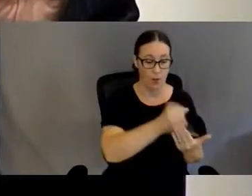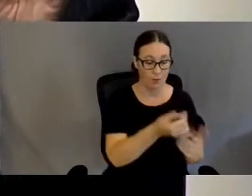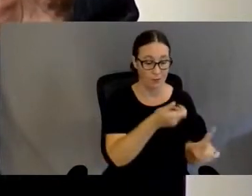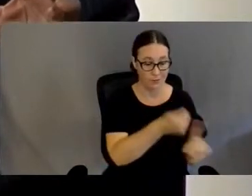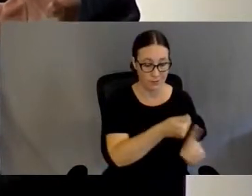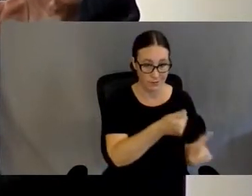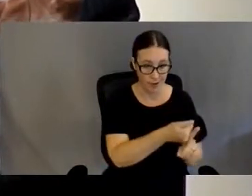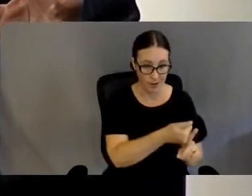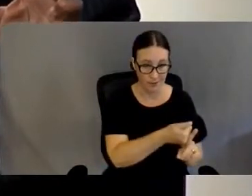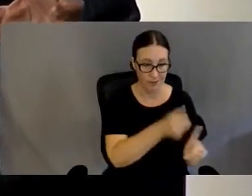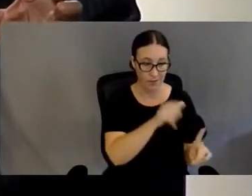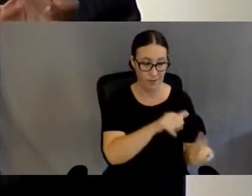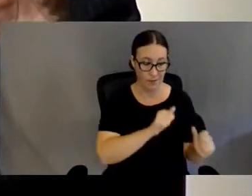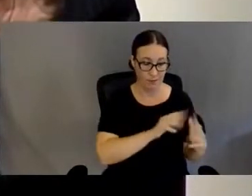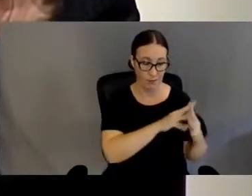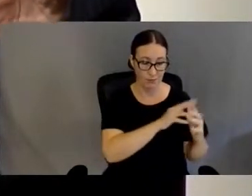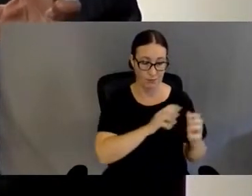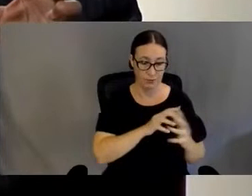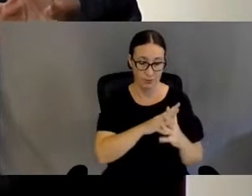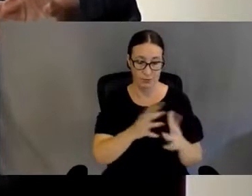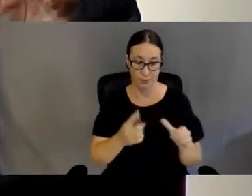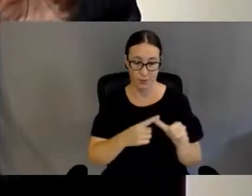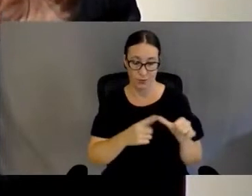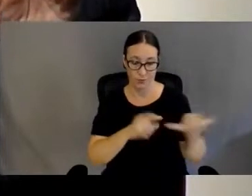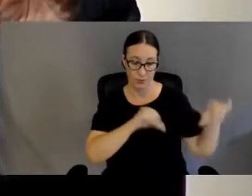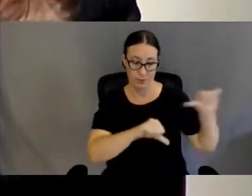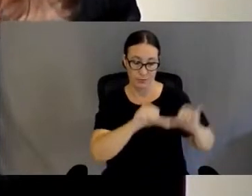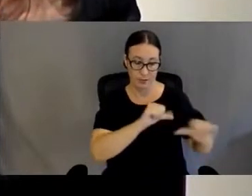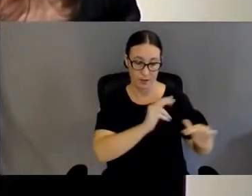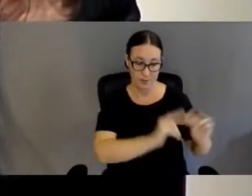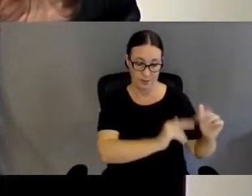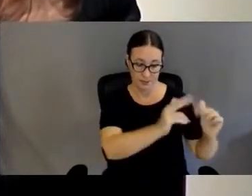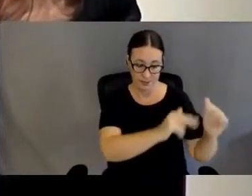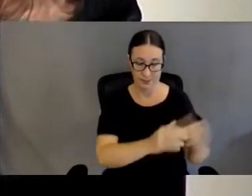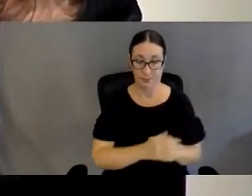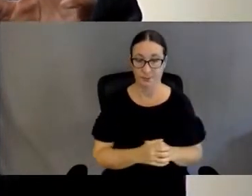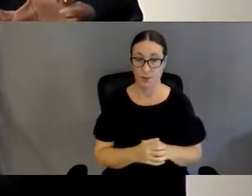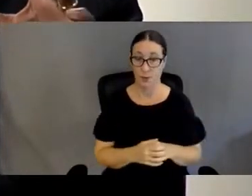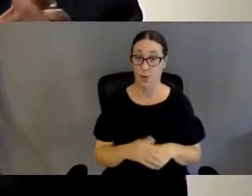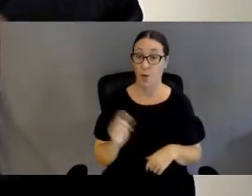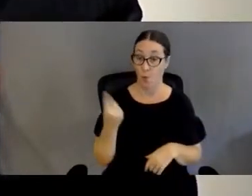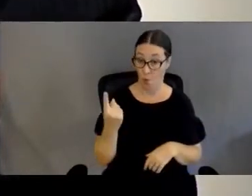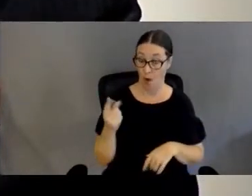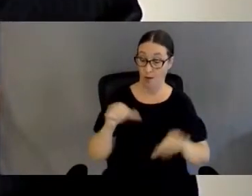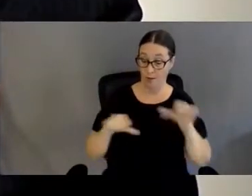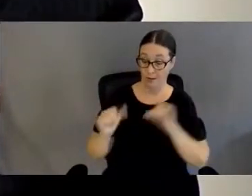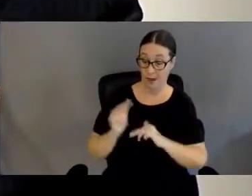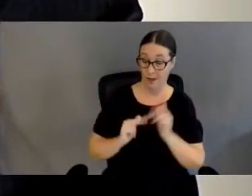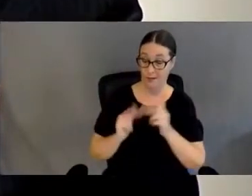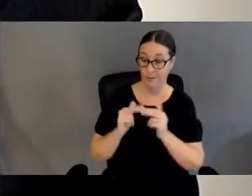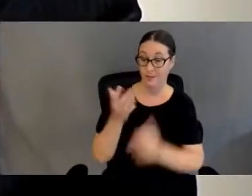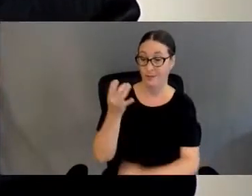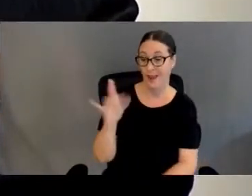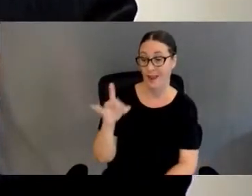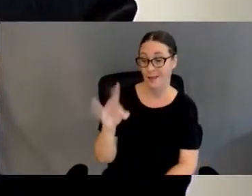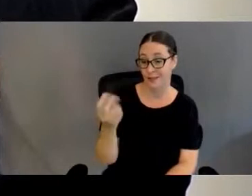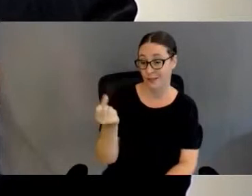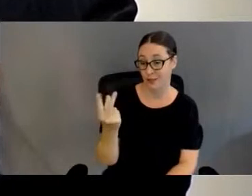which created these first science buildings. One of the science buildings, 1812 Ashland